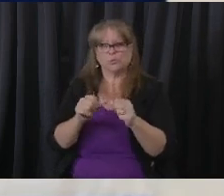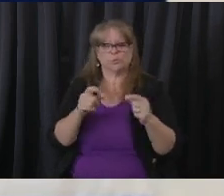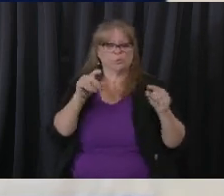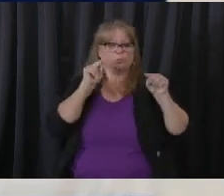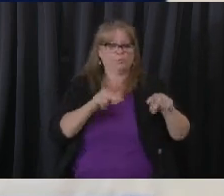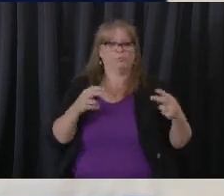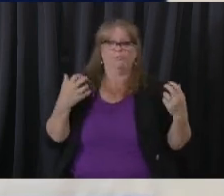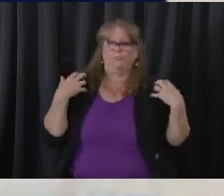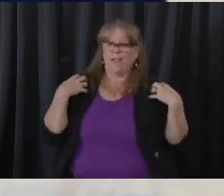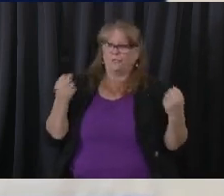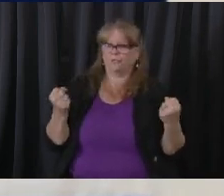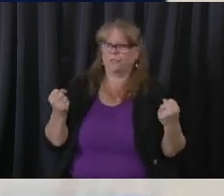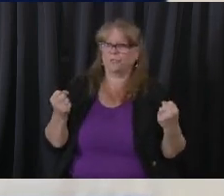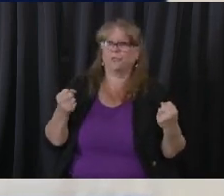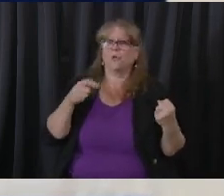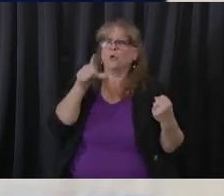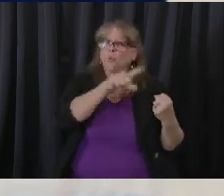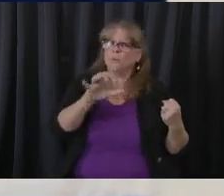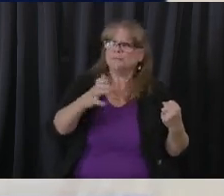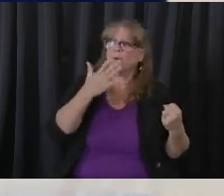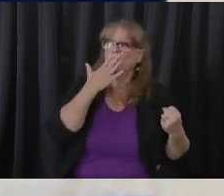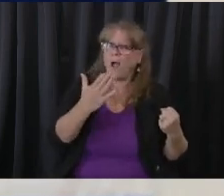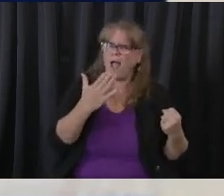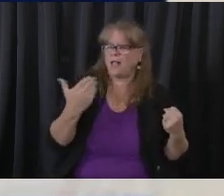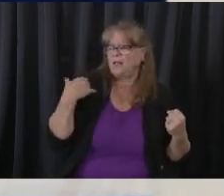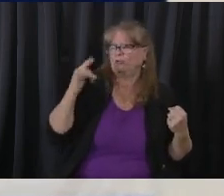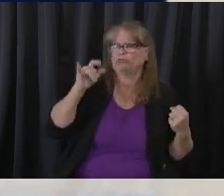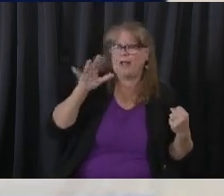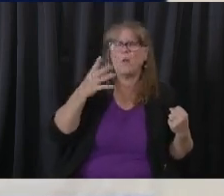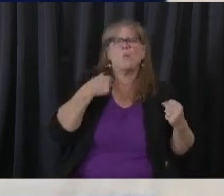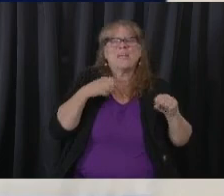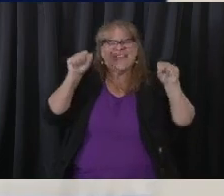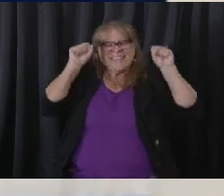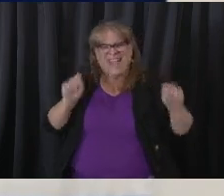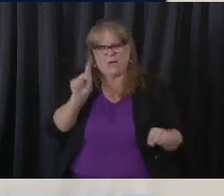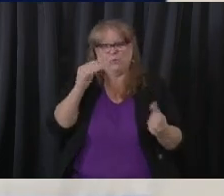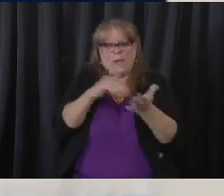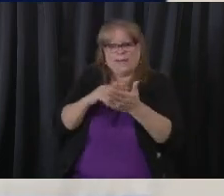And let's prepare ourselves for a successful, fun, and fulfilling holiday season. Thank you.